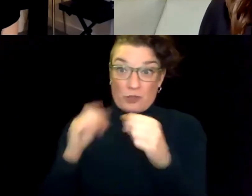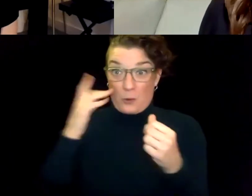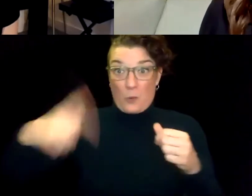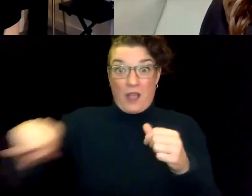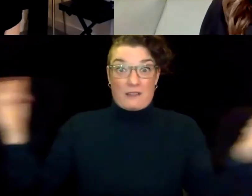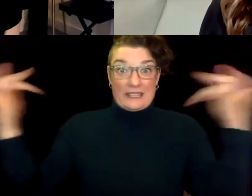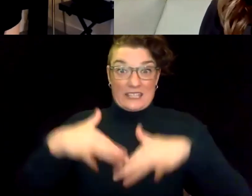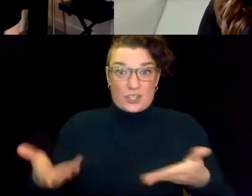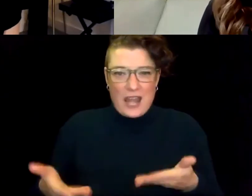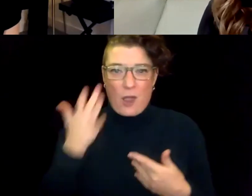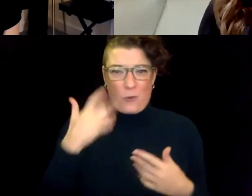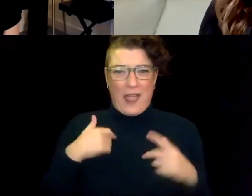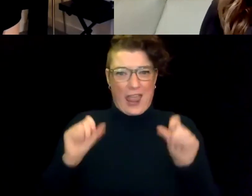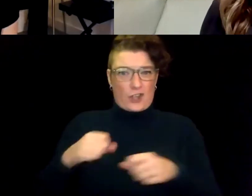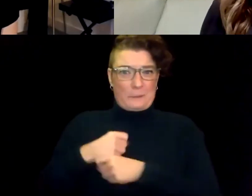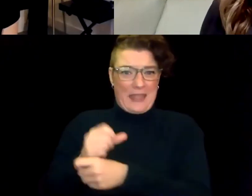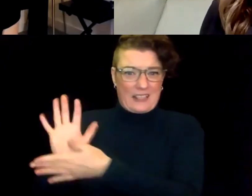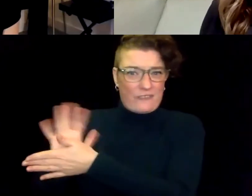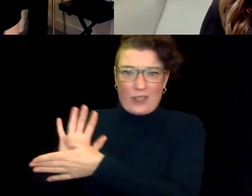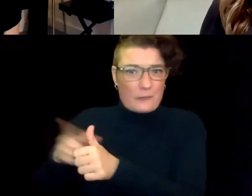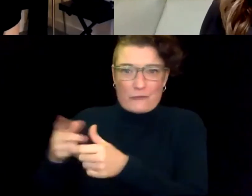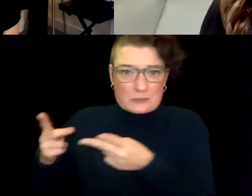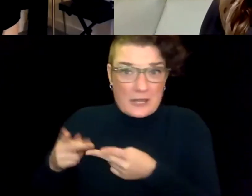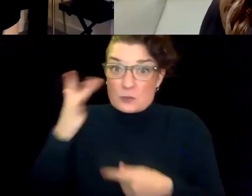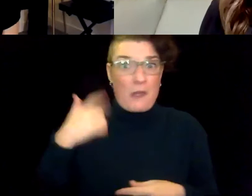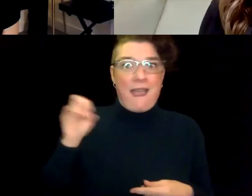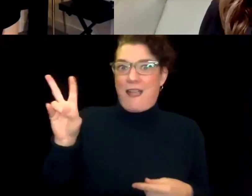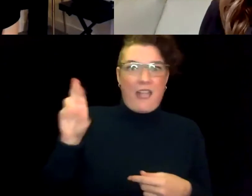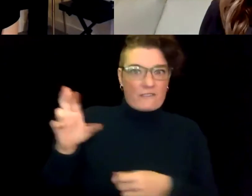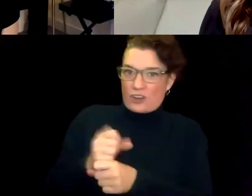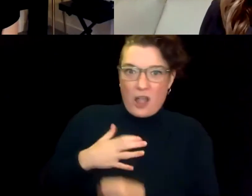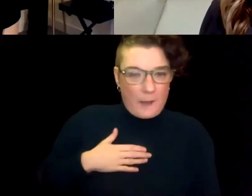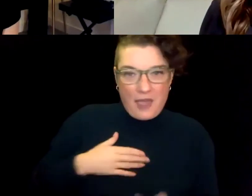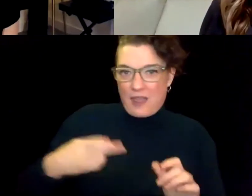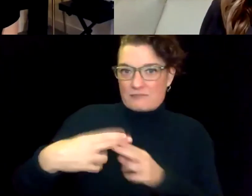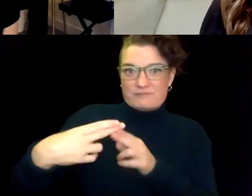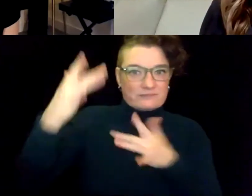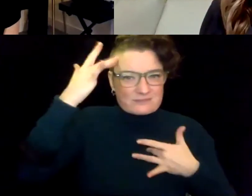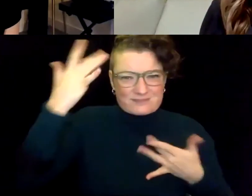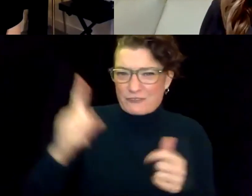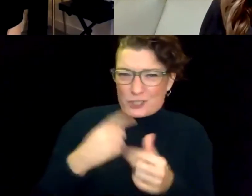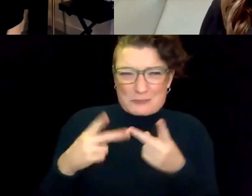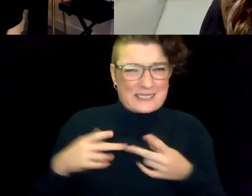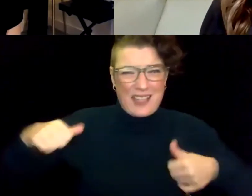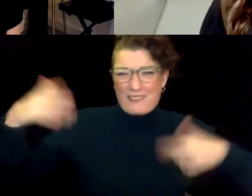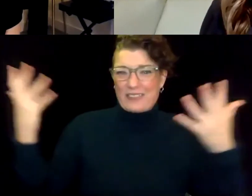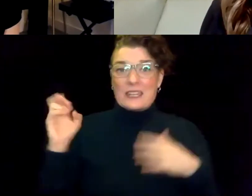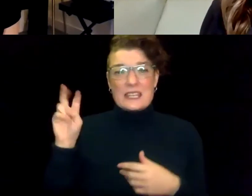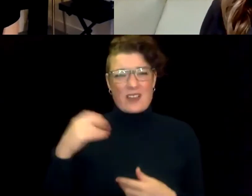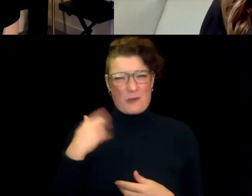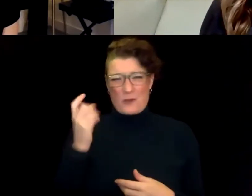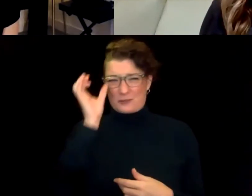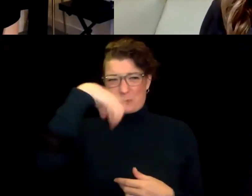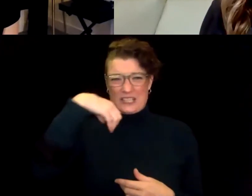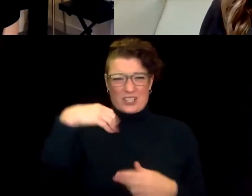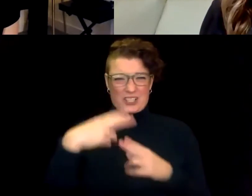why the film was even made to begin with, how I was ever diagnosed with anything. Like, I even had like this weird diagnosis that came about